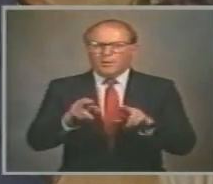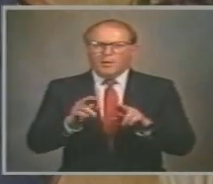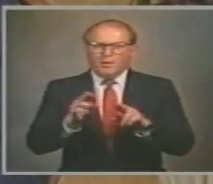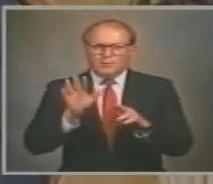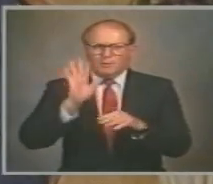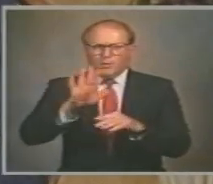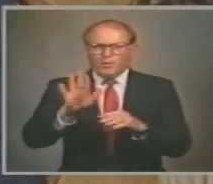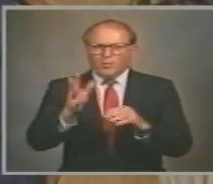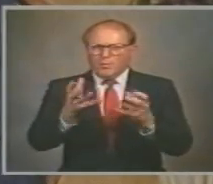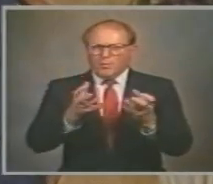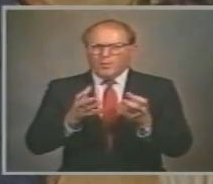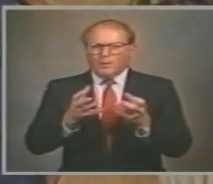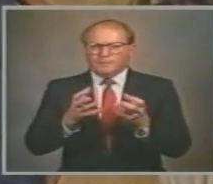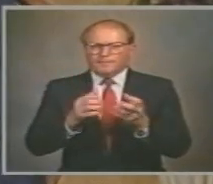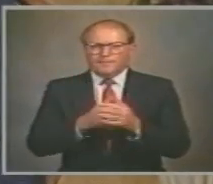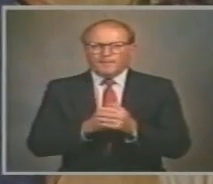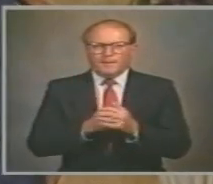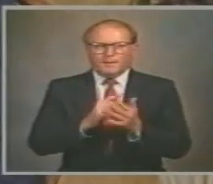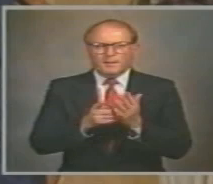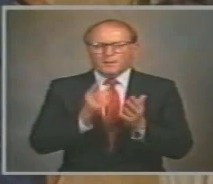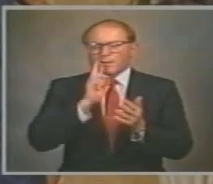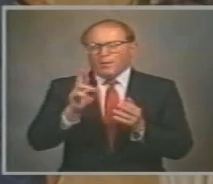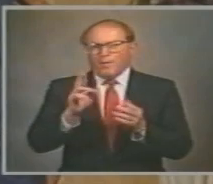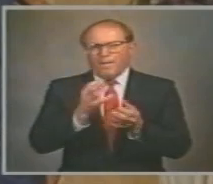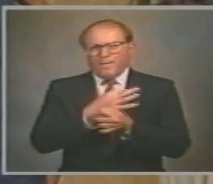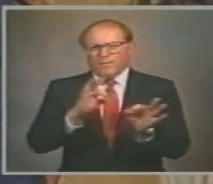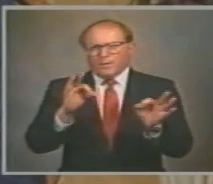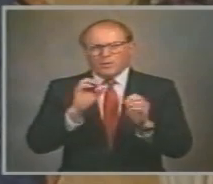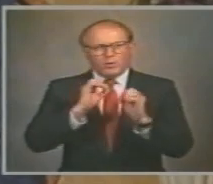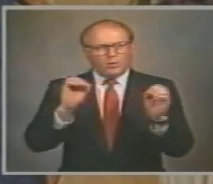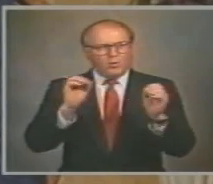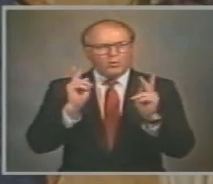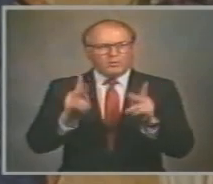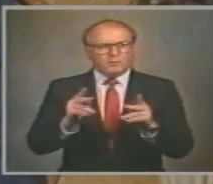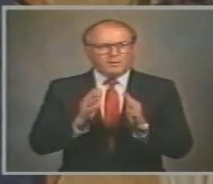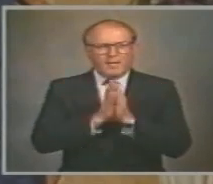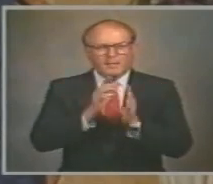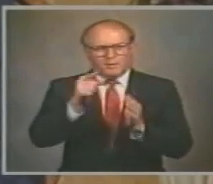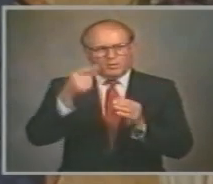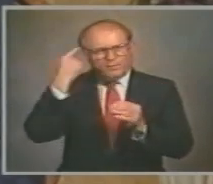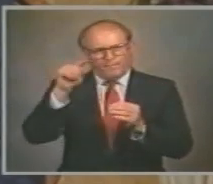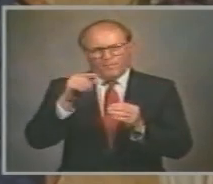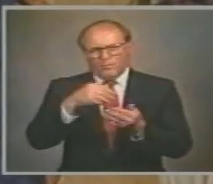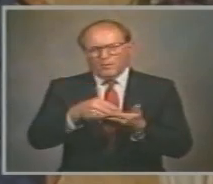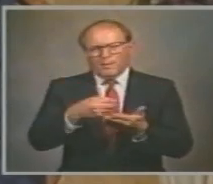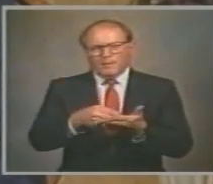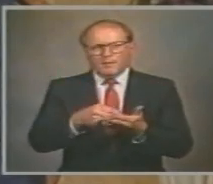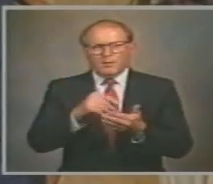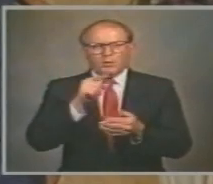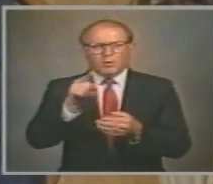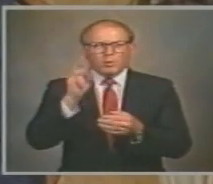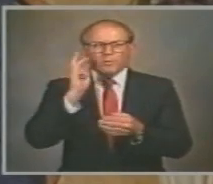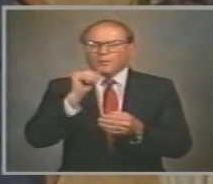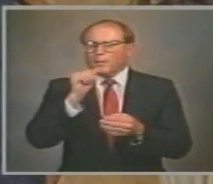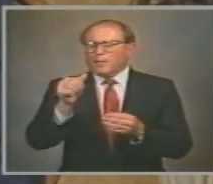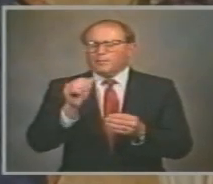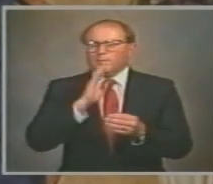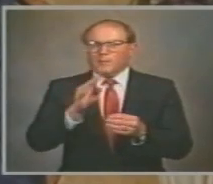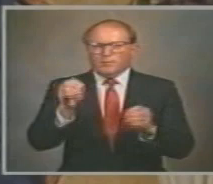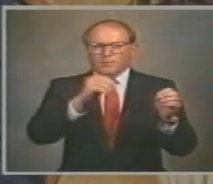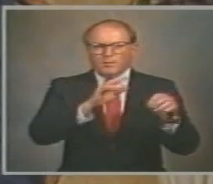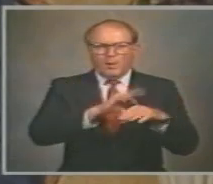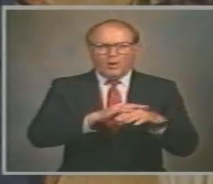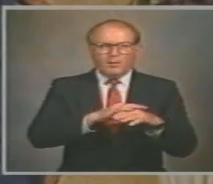It does take some time. These are free. No one will ask you for a contribution. You'll not be put on a mailing list